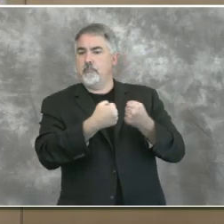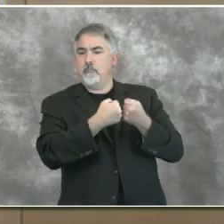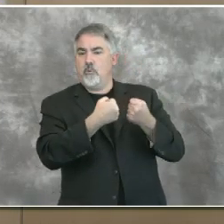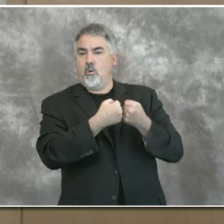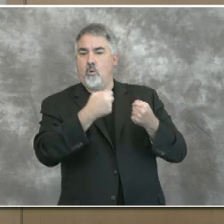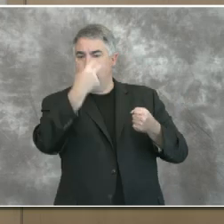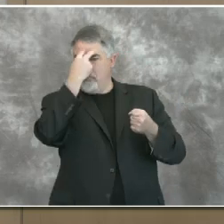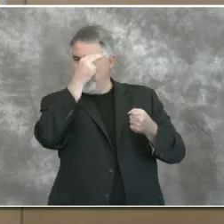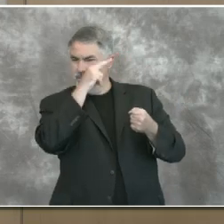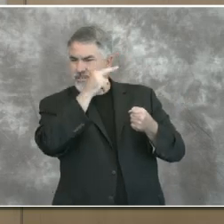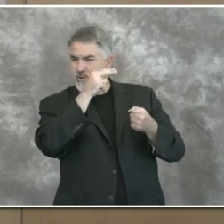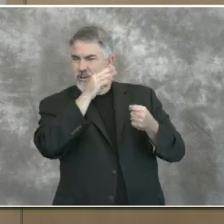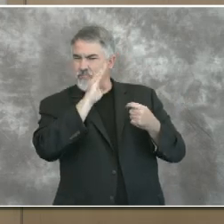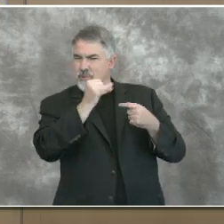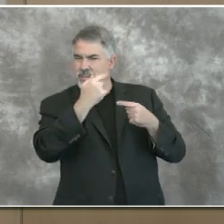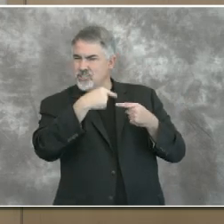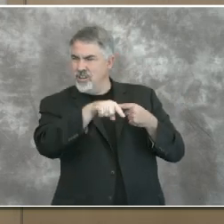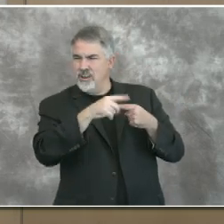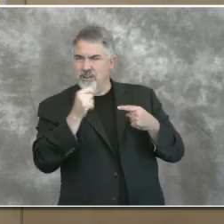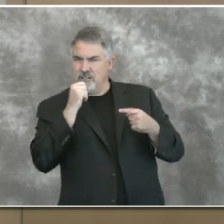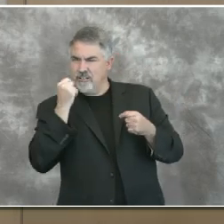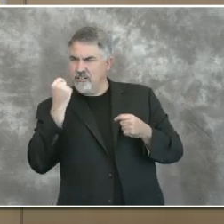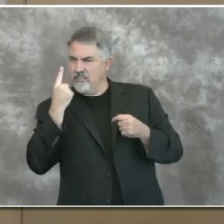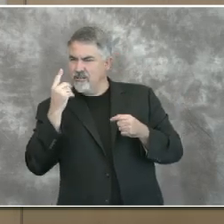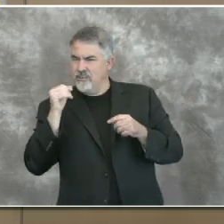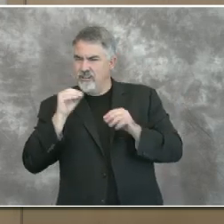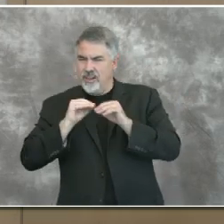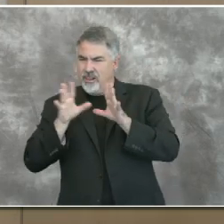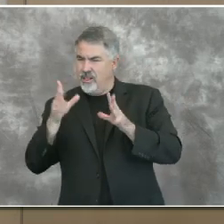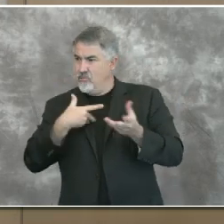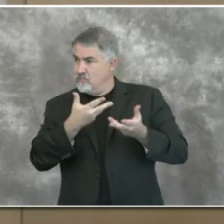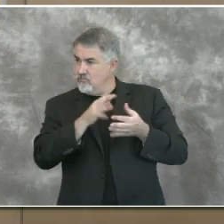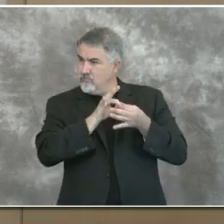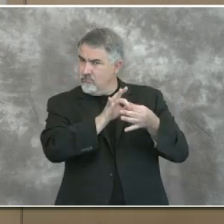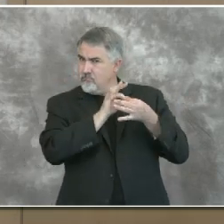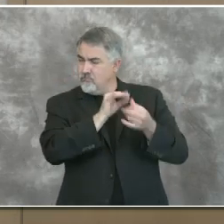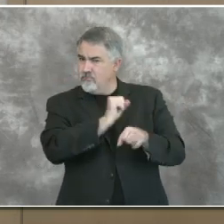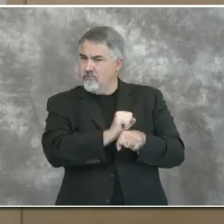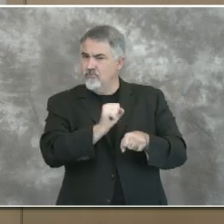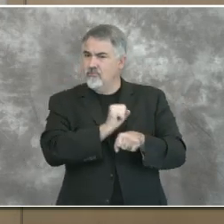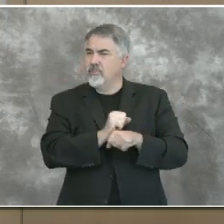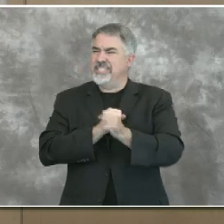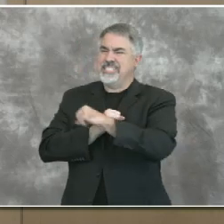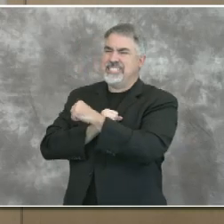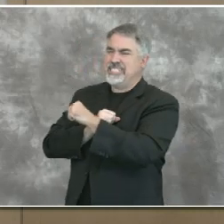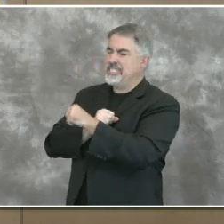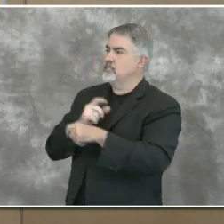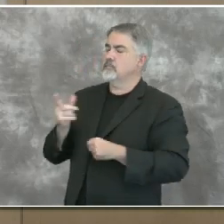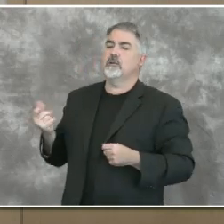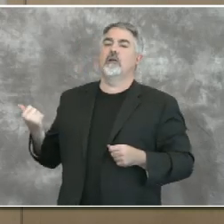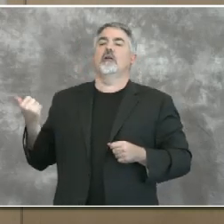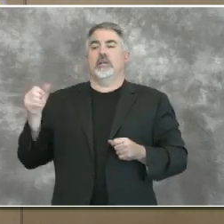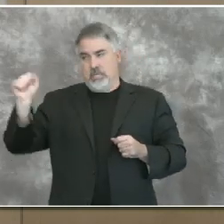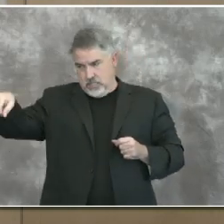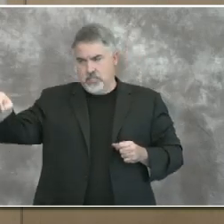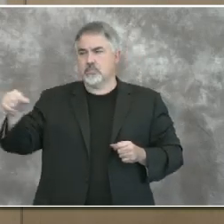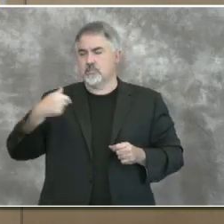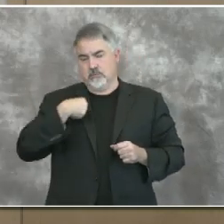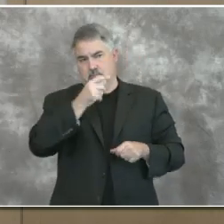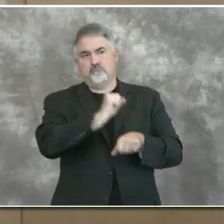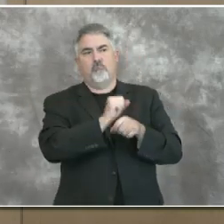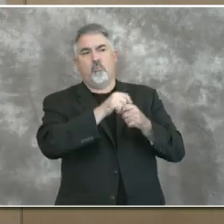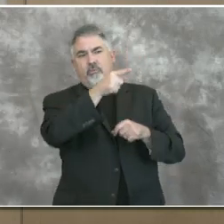or Baja California, if I understood the question correctly? Exactly, yes. Sure. So yes, we are. Assistance,